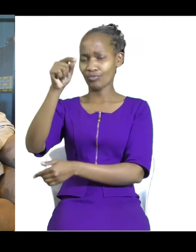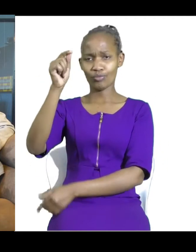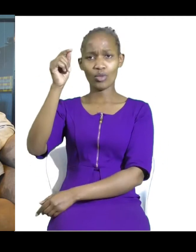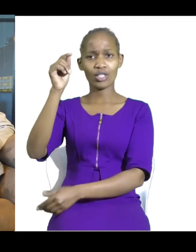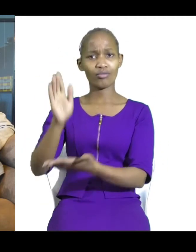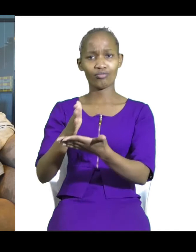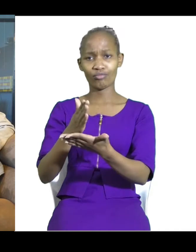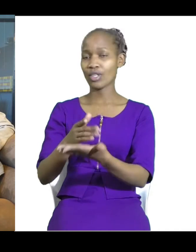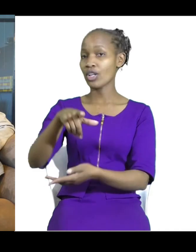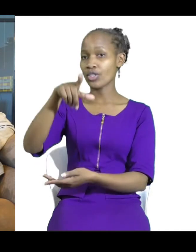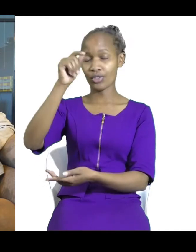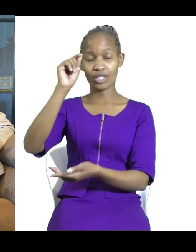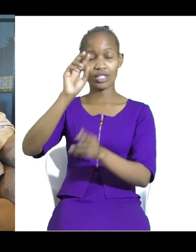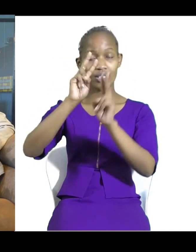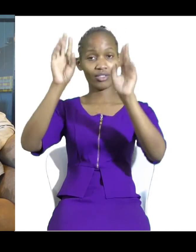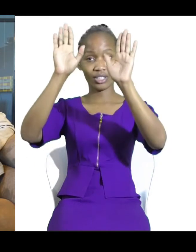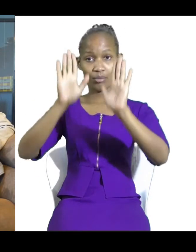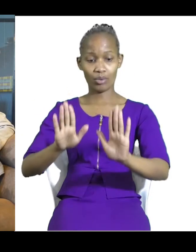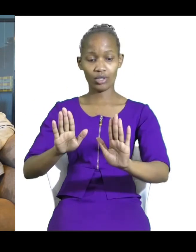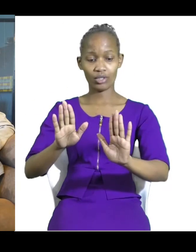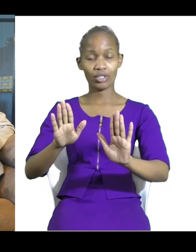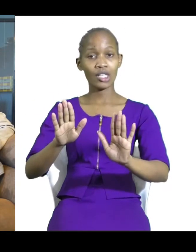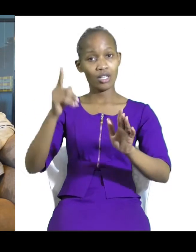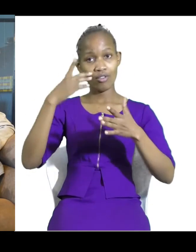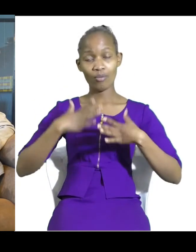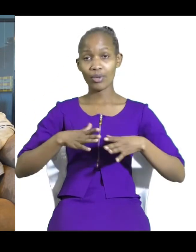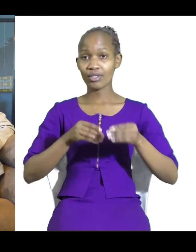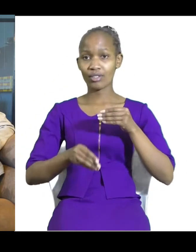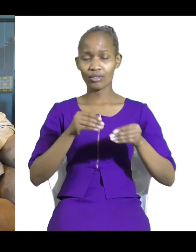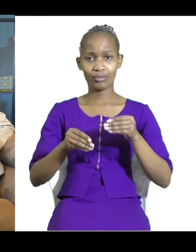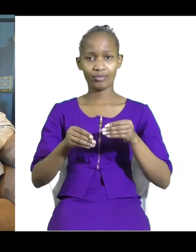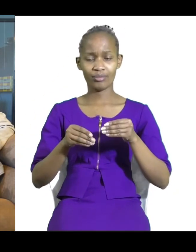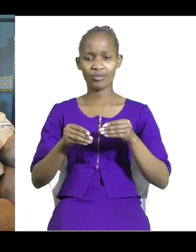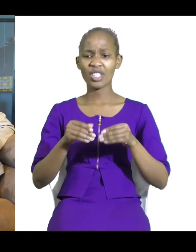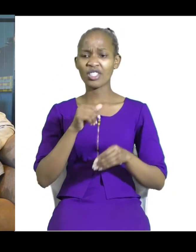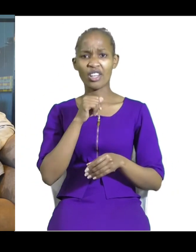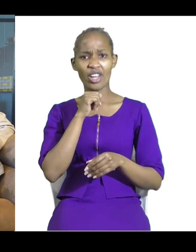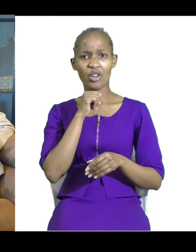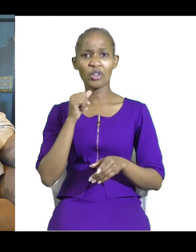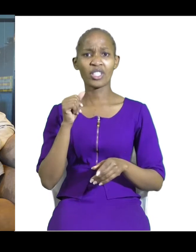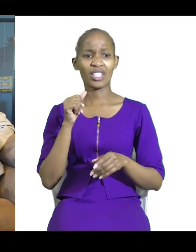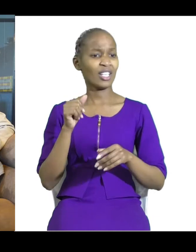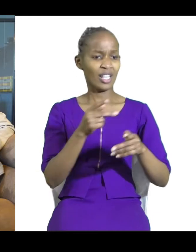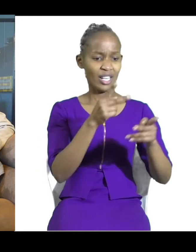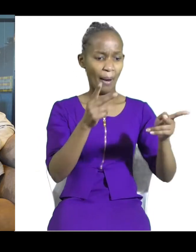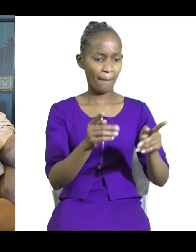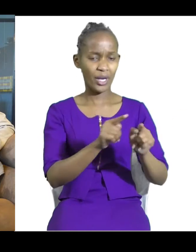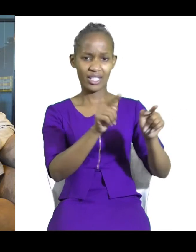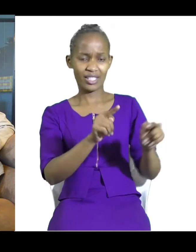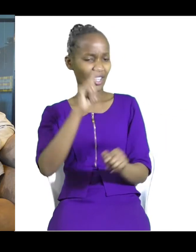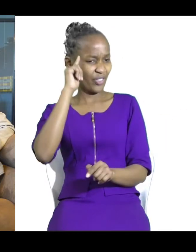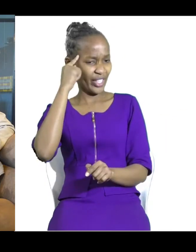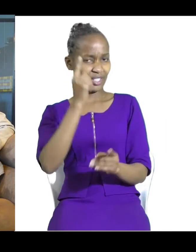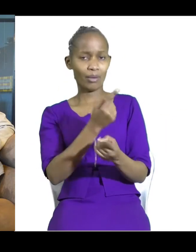choosing, because you realize that choice becomes a very important thing, even for persons with disabilities. So that we are not boxed, or they are not boxed in a certain